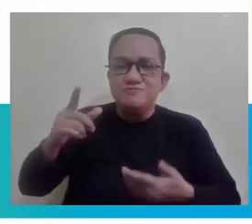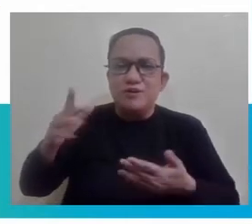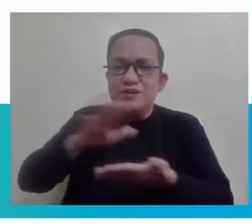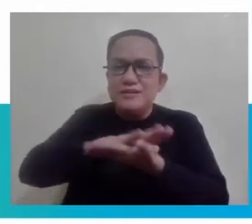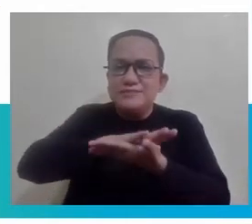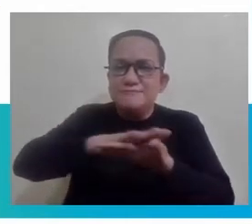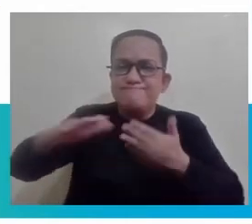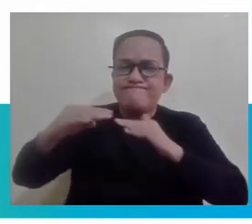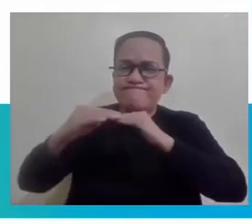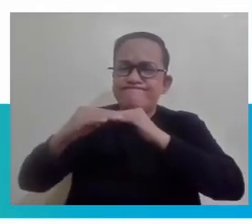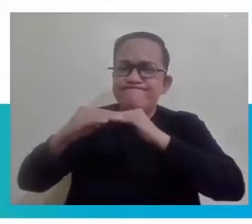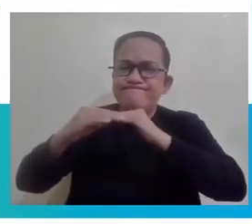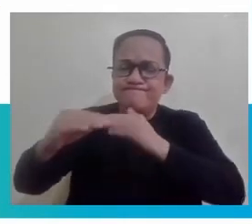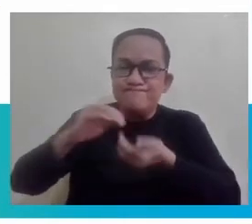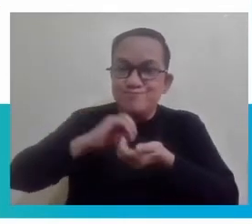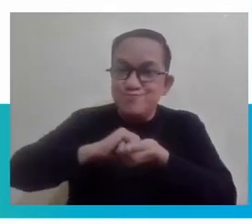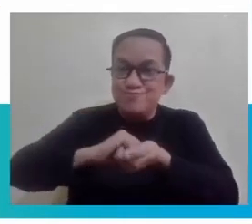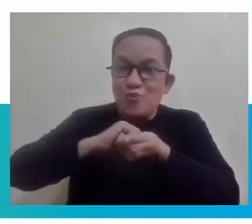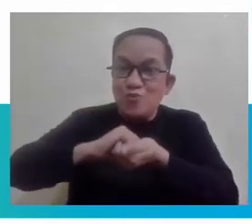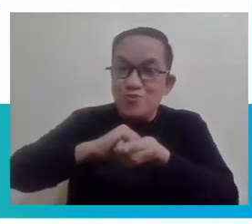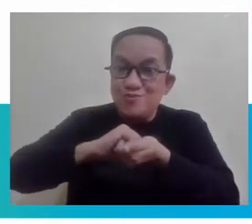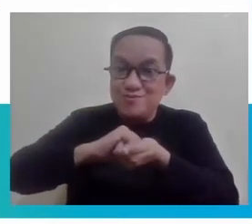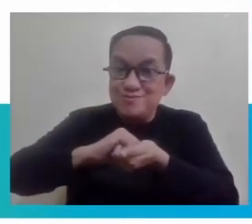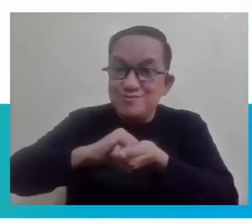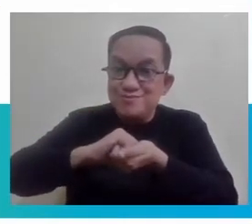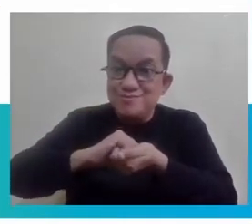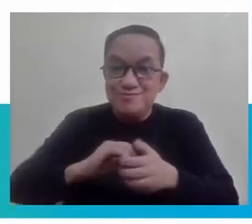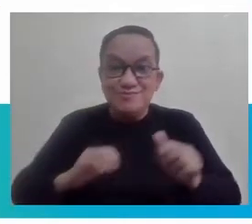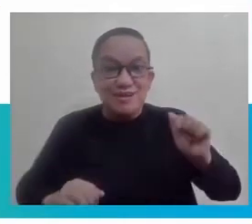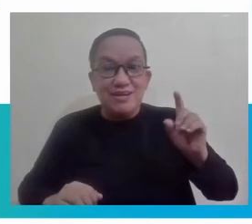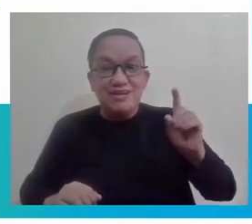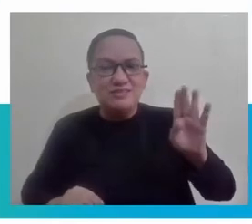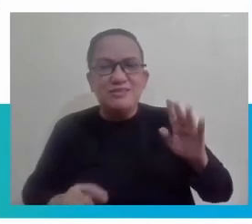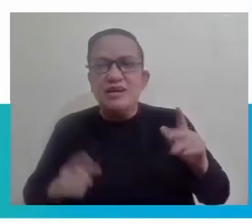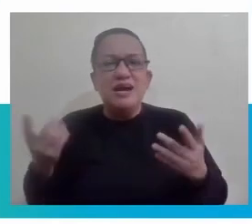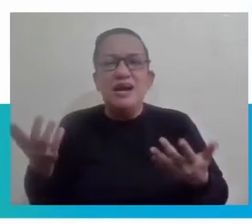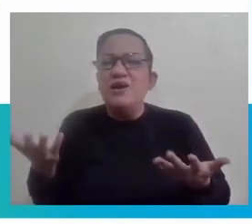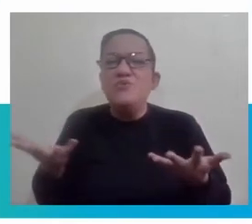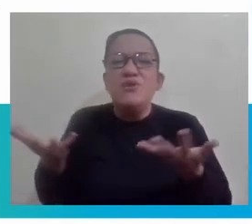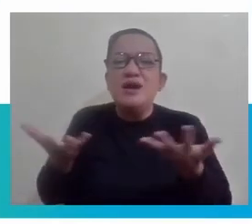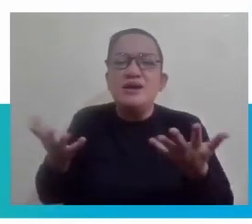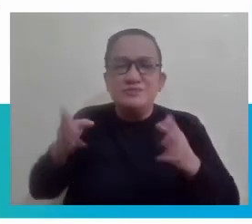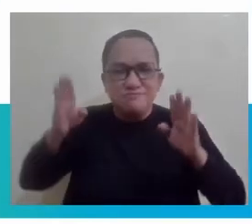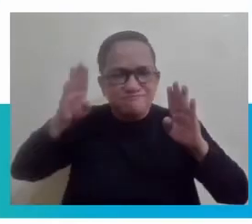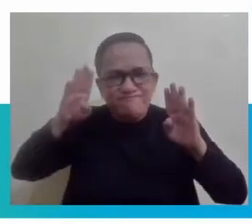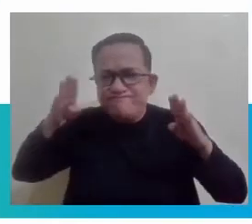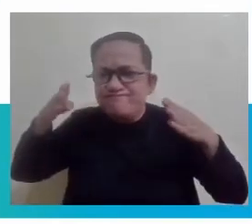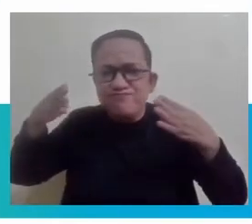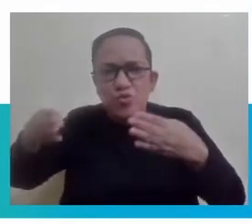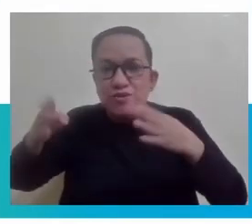What are some of the key focus areas? And maybe share what are some of the next steps likely to be?